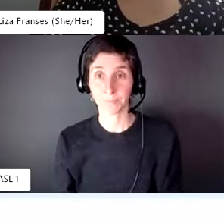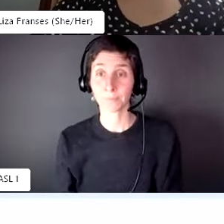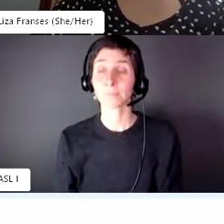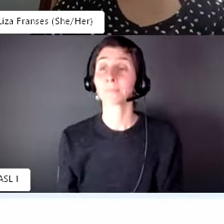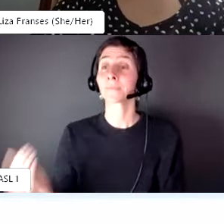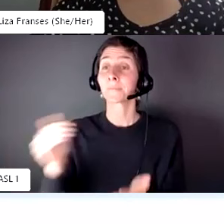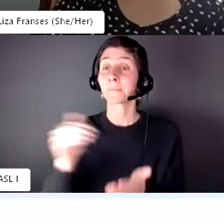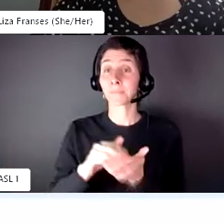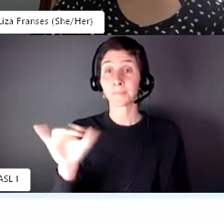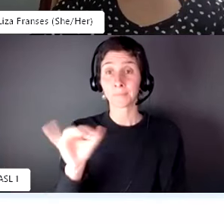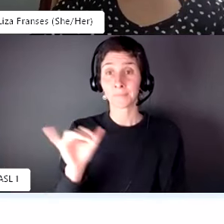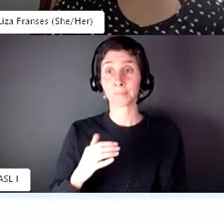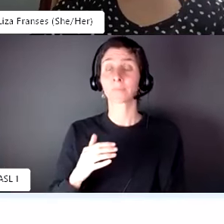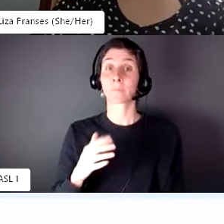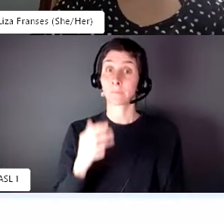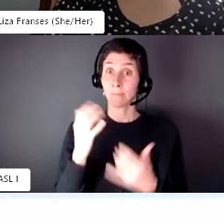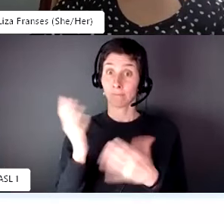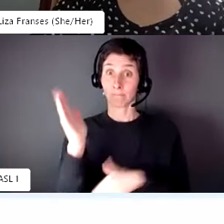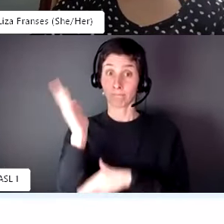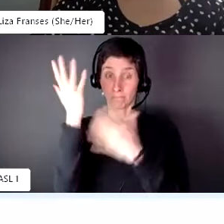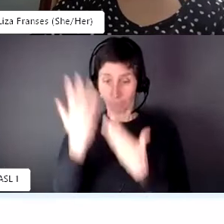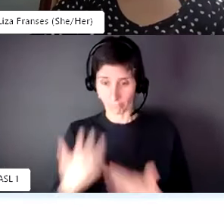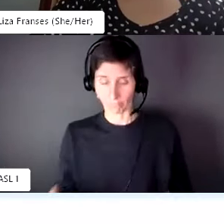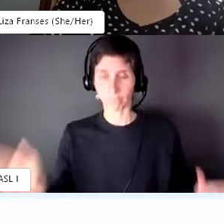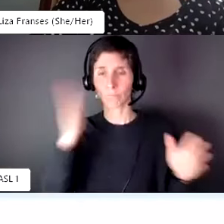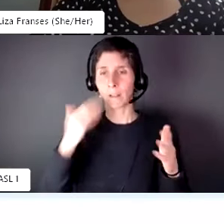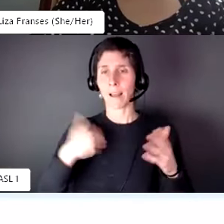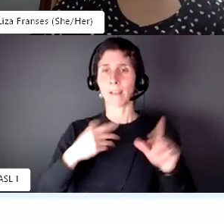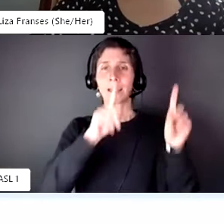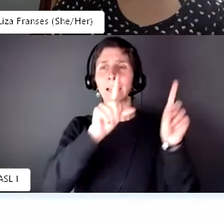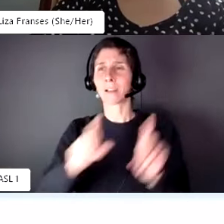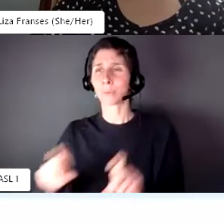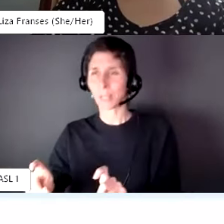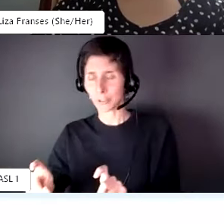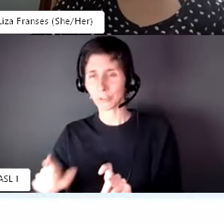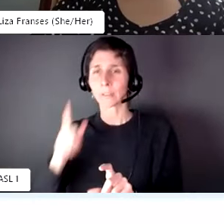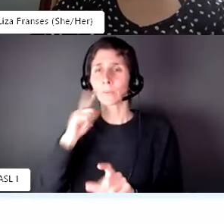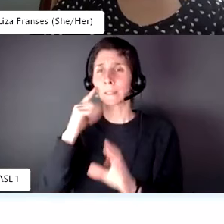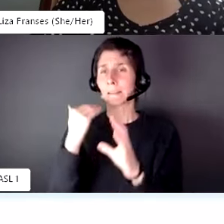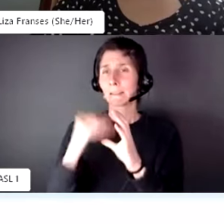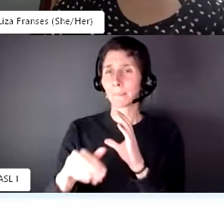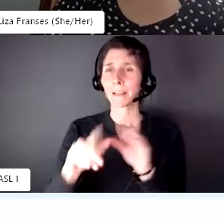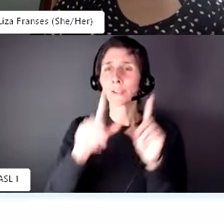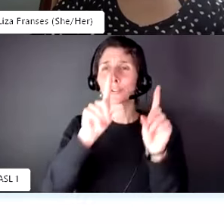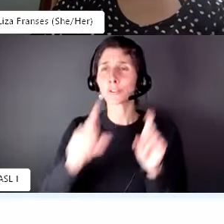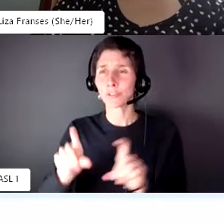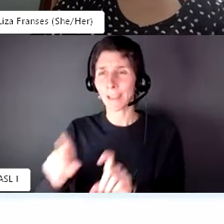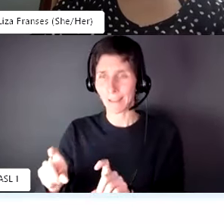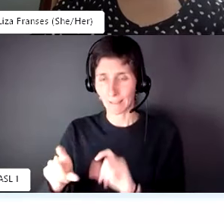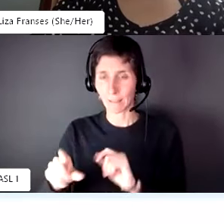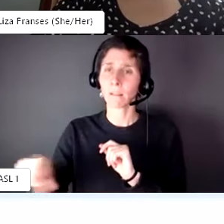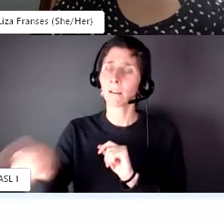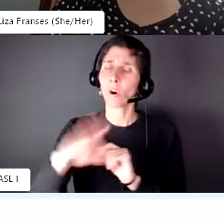an evaluation, and we'll send you that survey link as well, just to get some quick input on